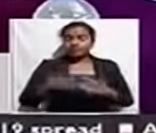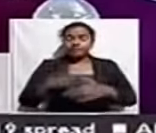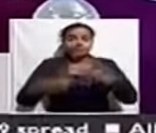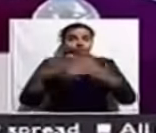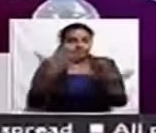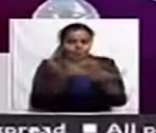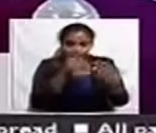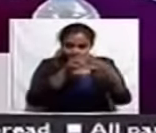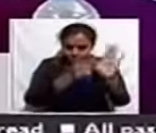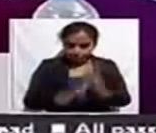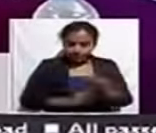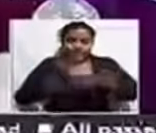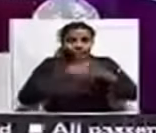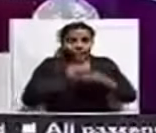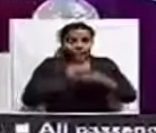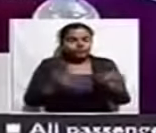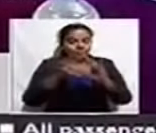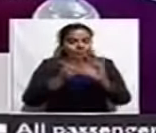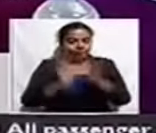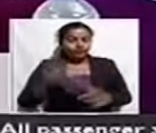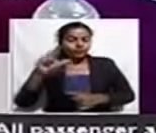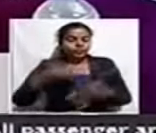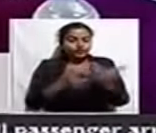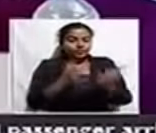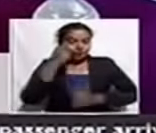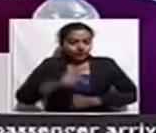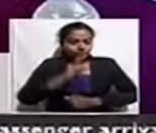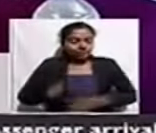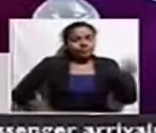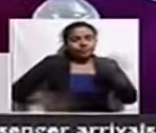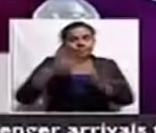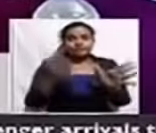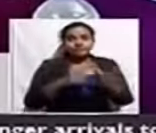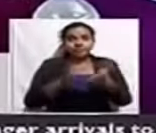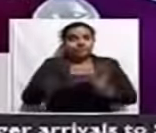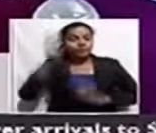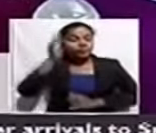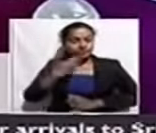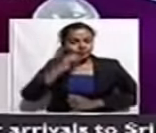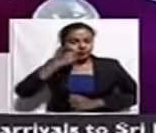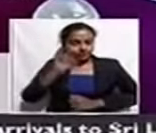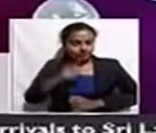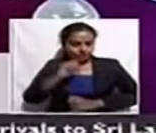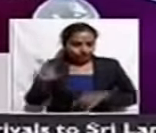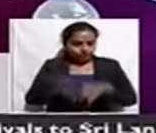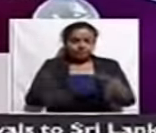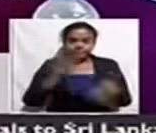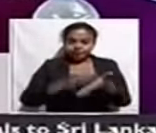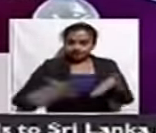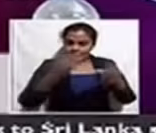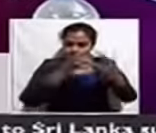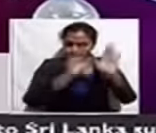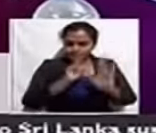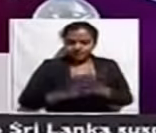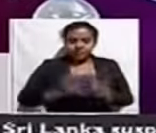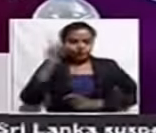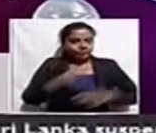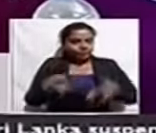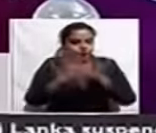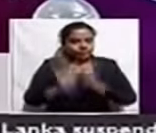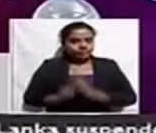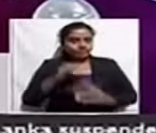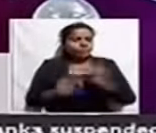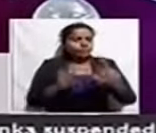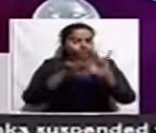Chatura Cabral, the son of Ajit Nivad Cabral. His designation on the card says Manager, State Management, and the company name is